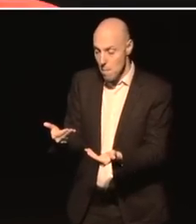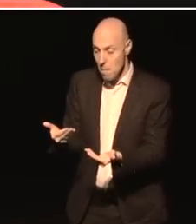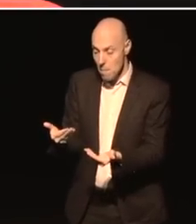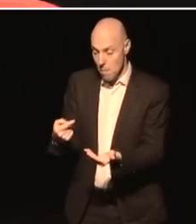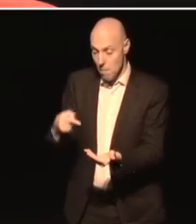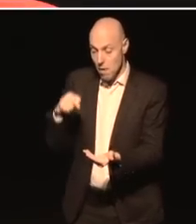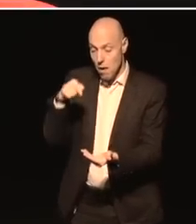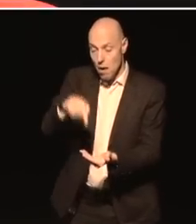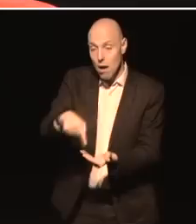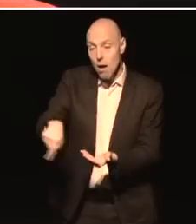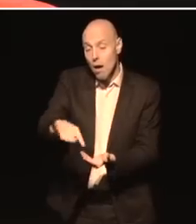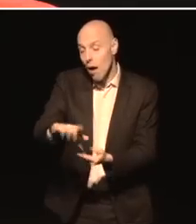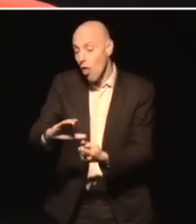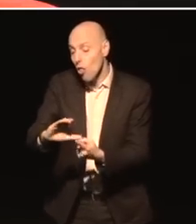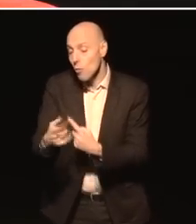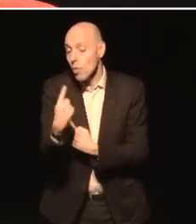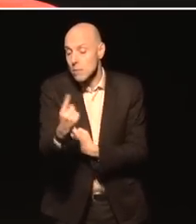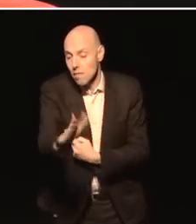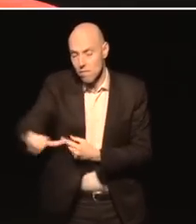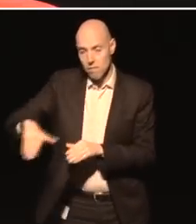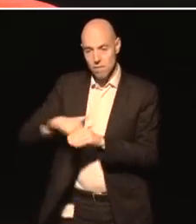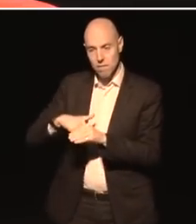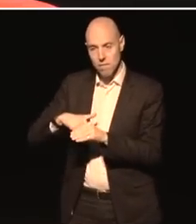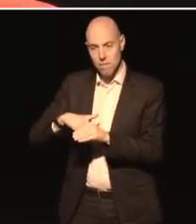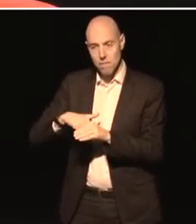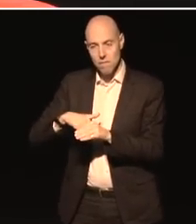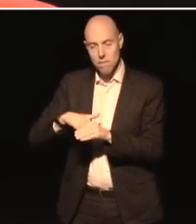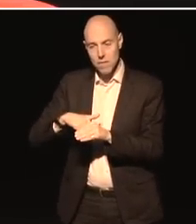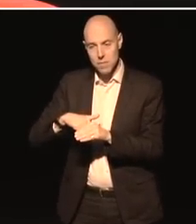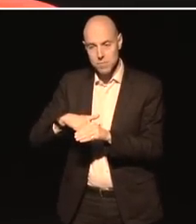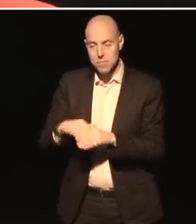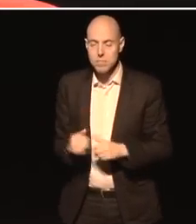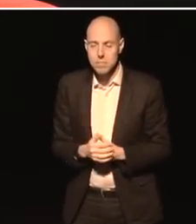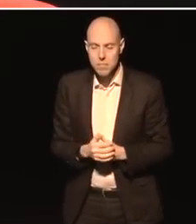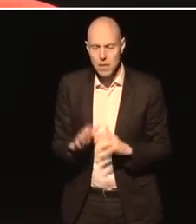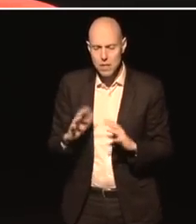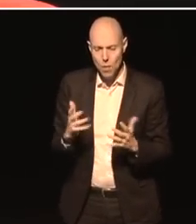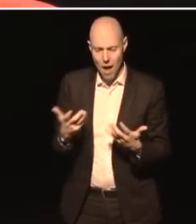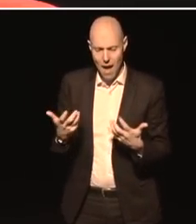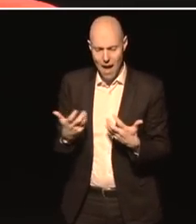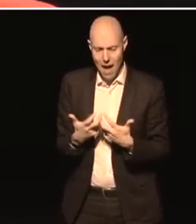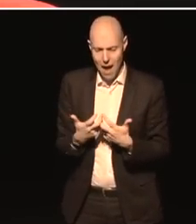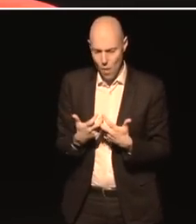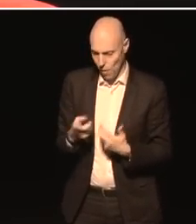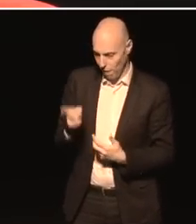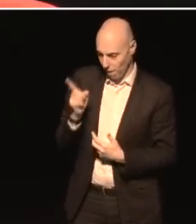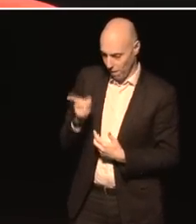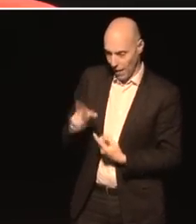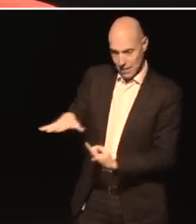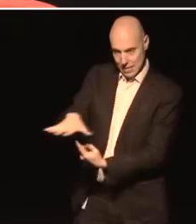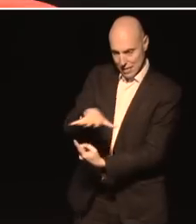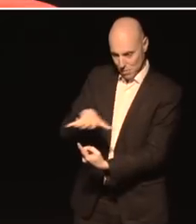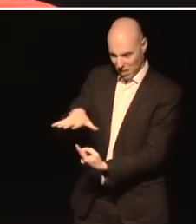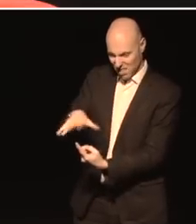the community itself and engaging the community. So the project is very much about how do you transform a space